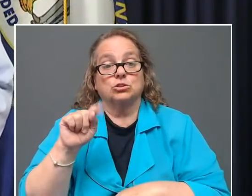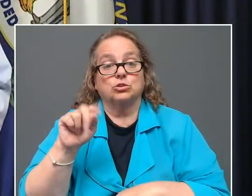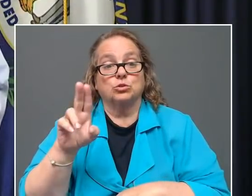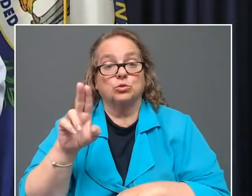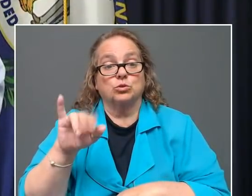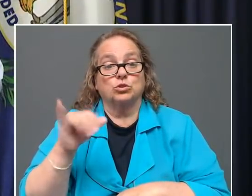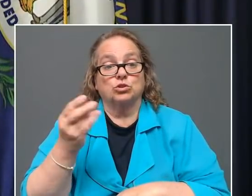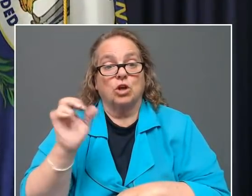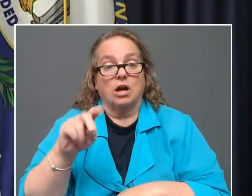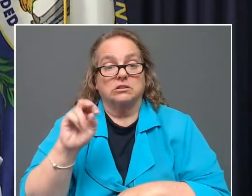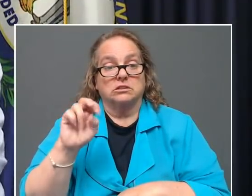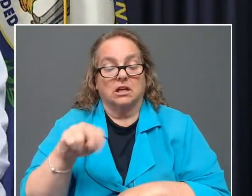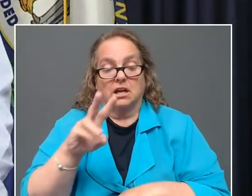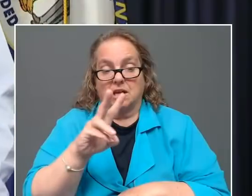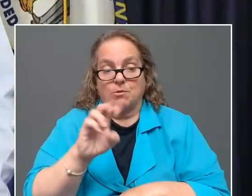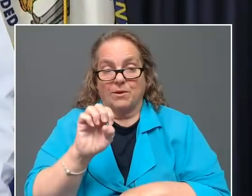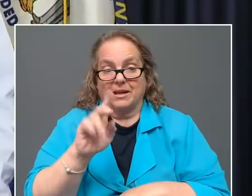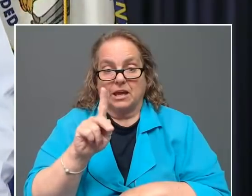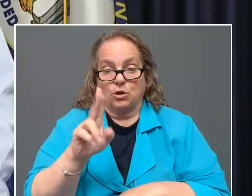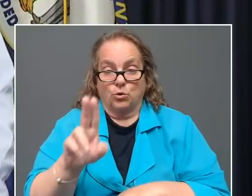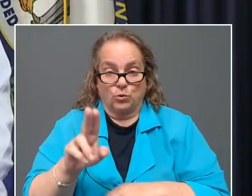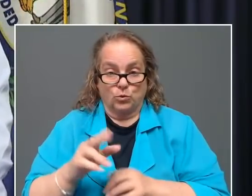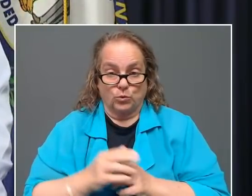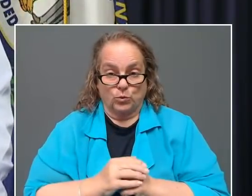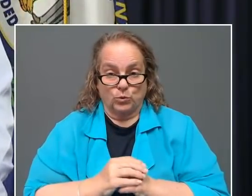from WEKU.